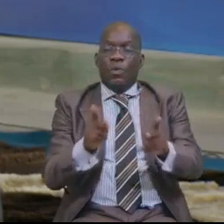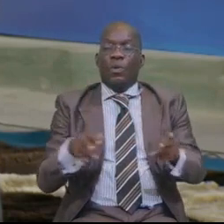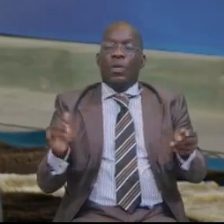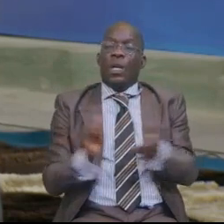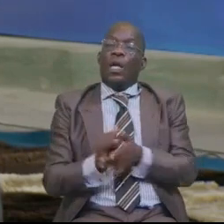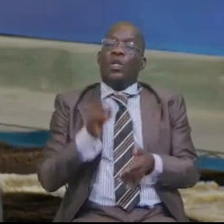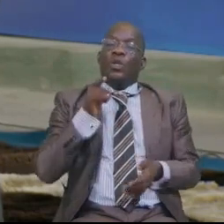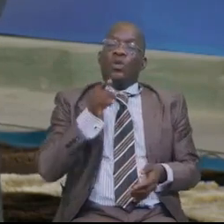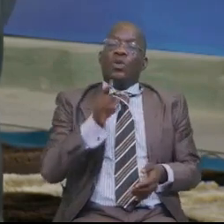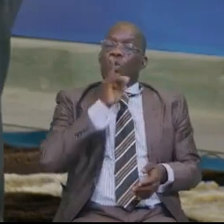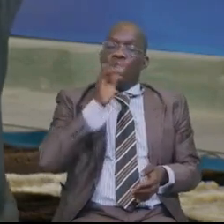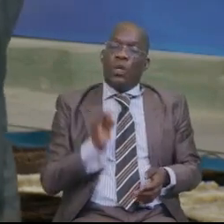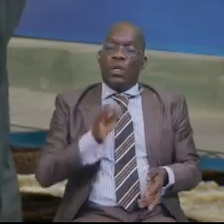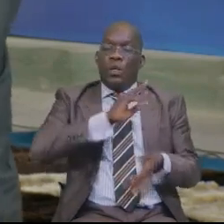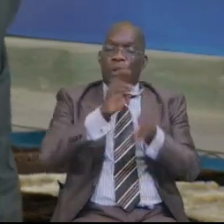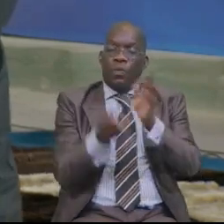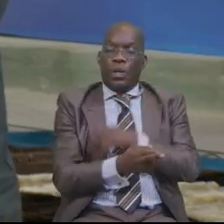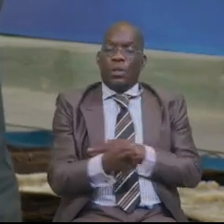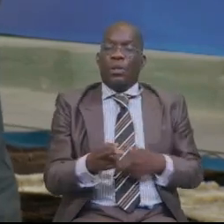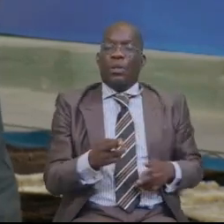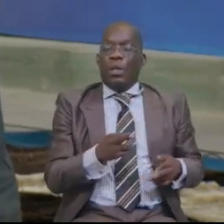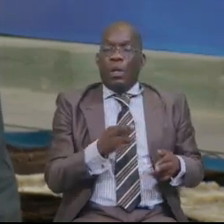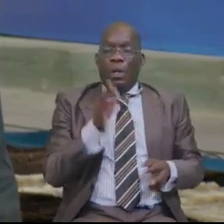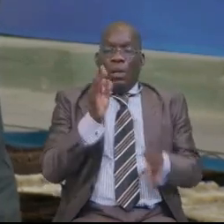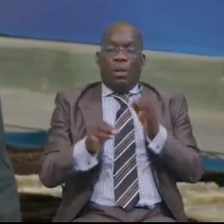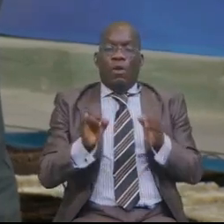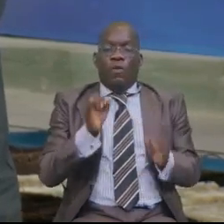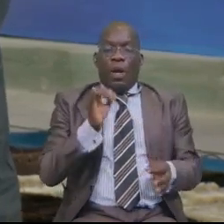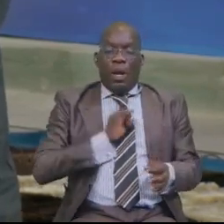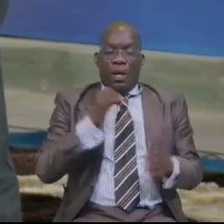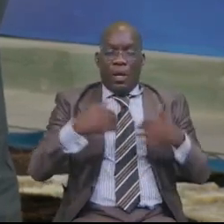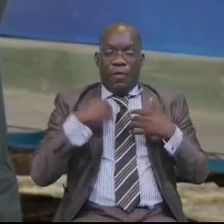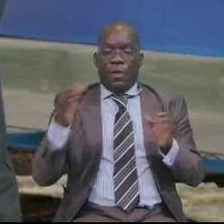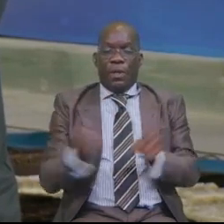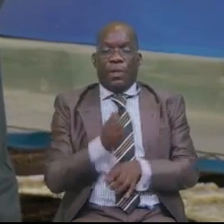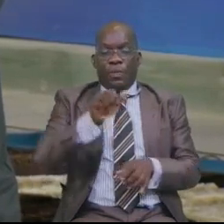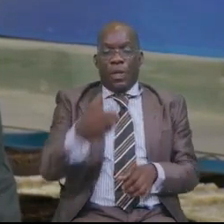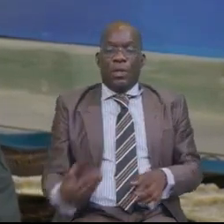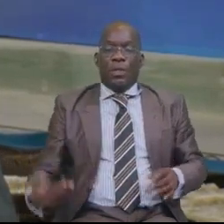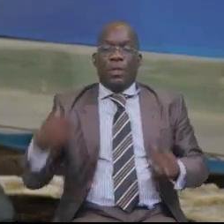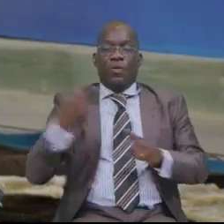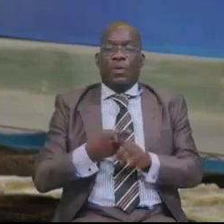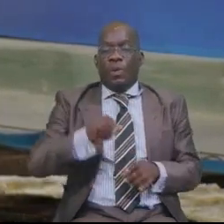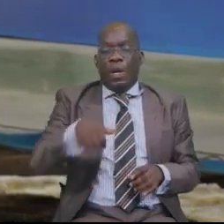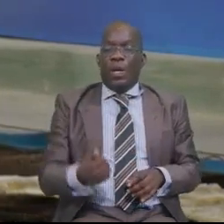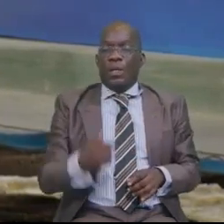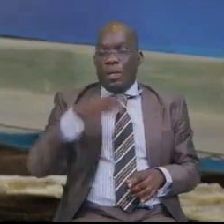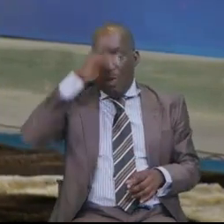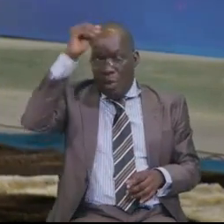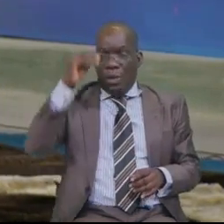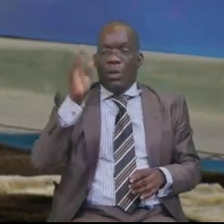a repentant person. If I have taken anything from any man by